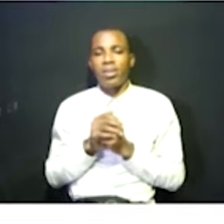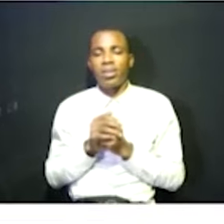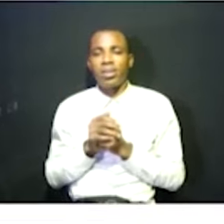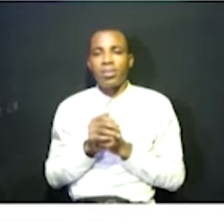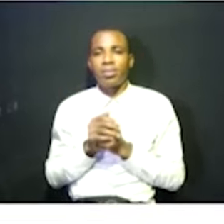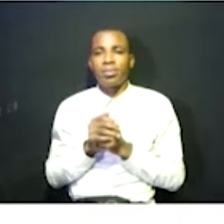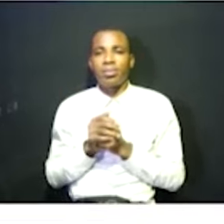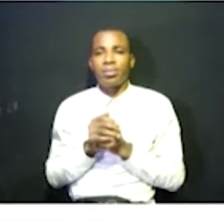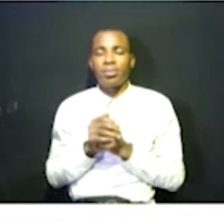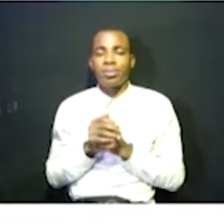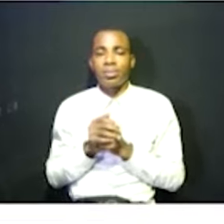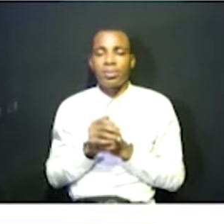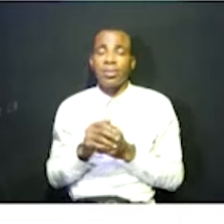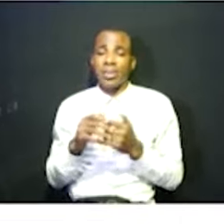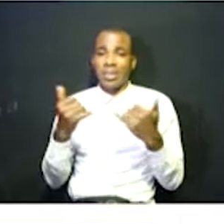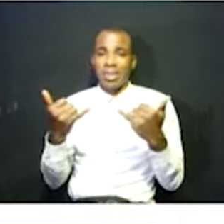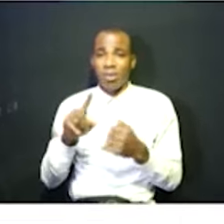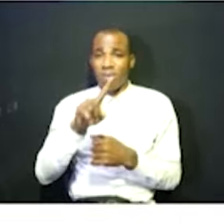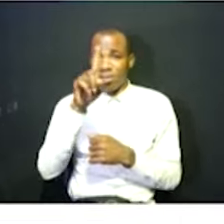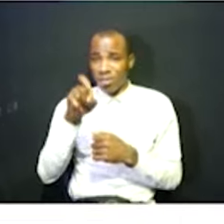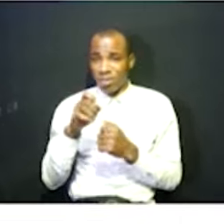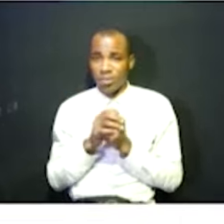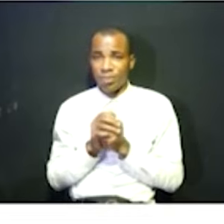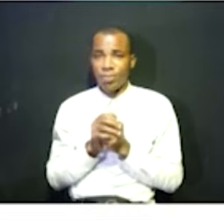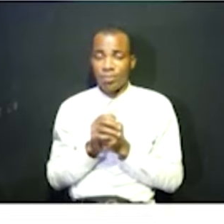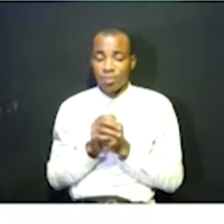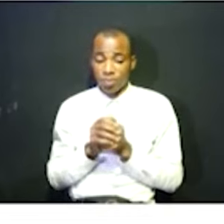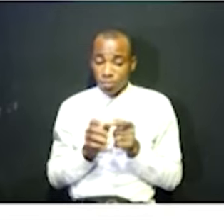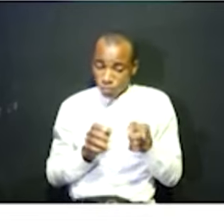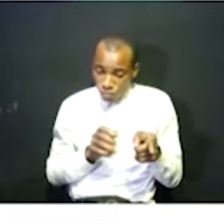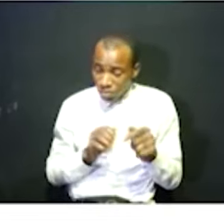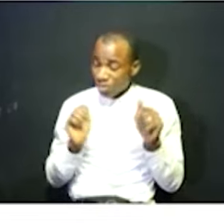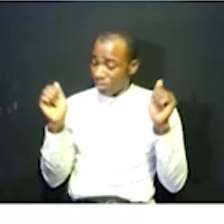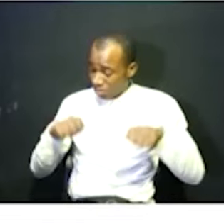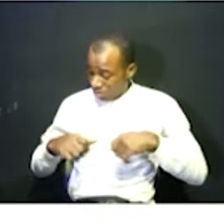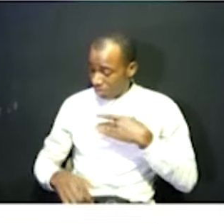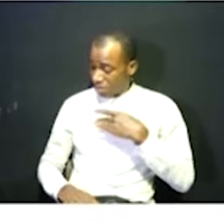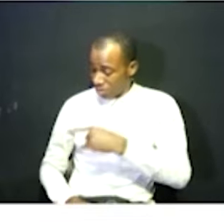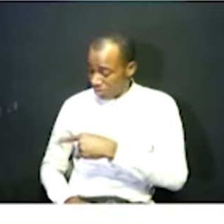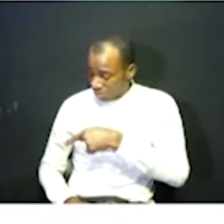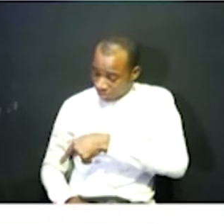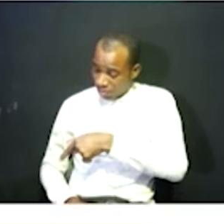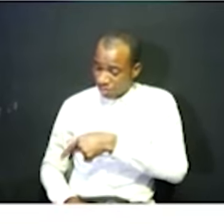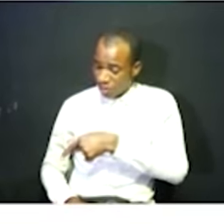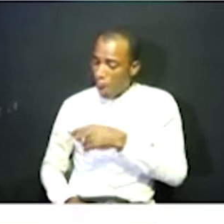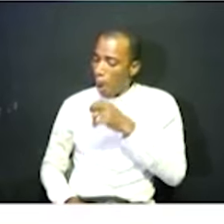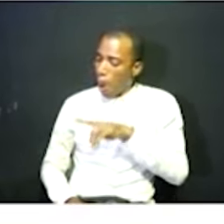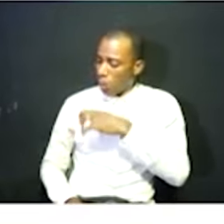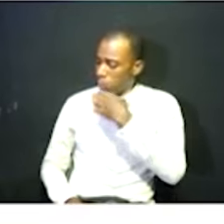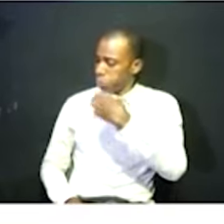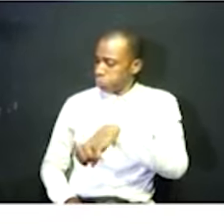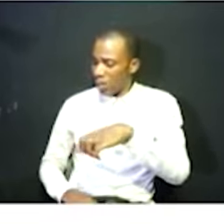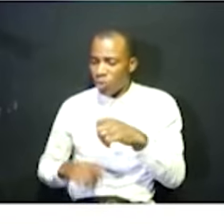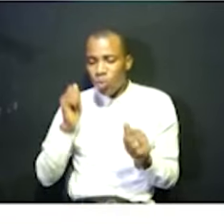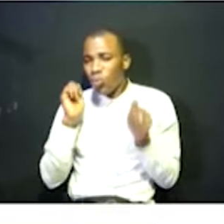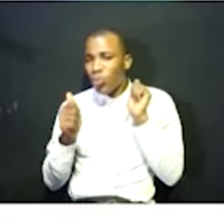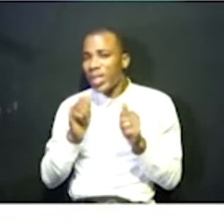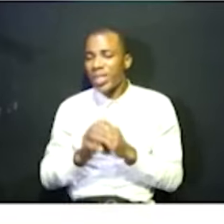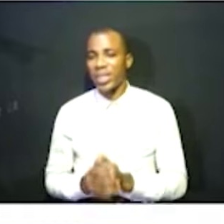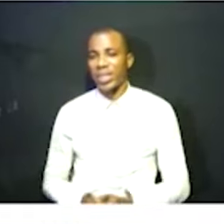ya na. And the big one. Afi ne kase pa. Will she like what she will see? Nia obehunu